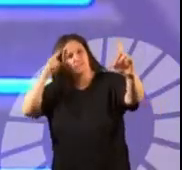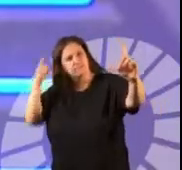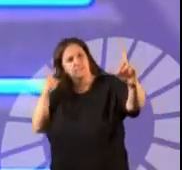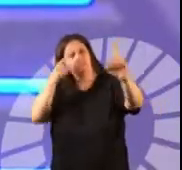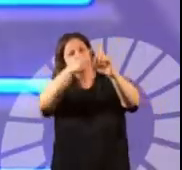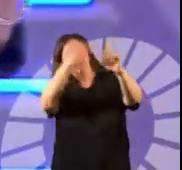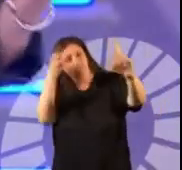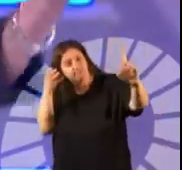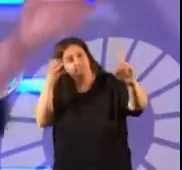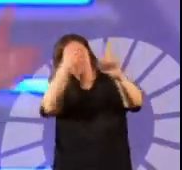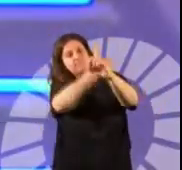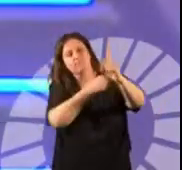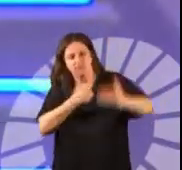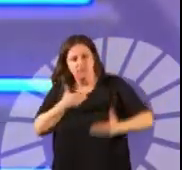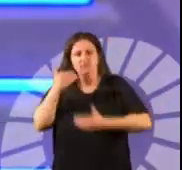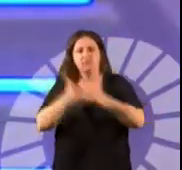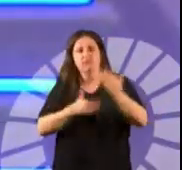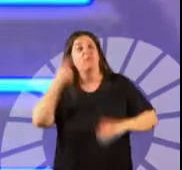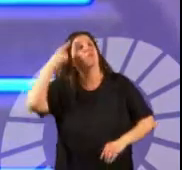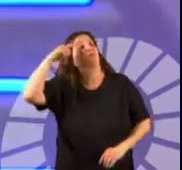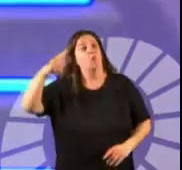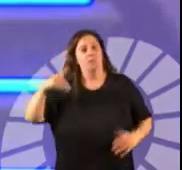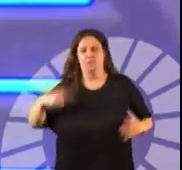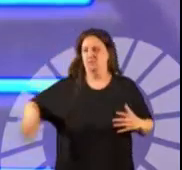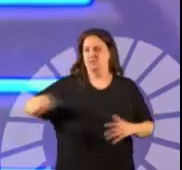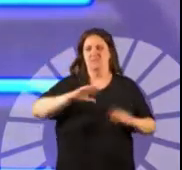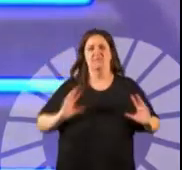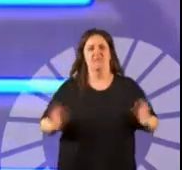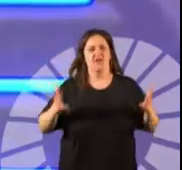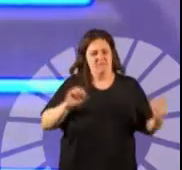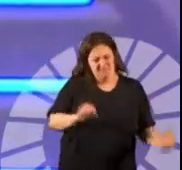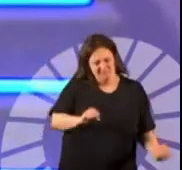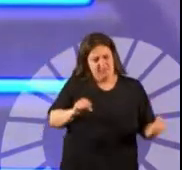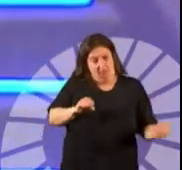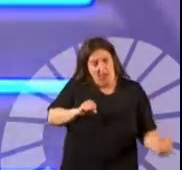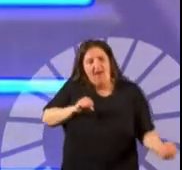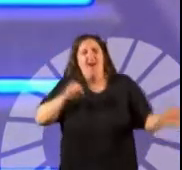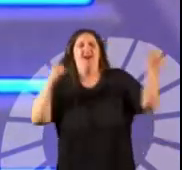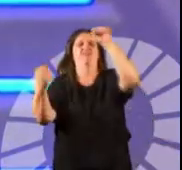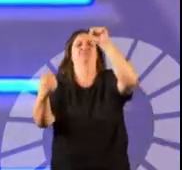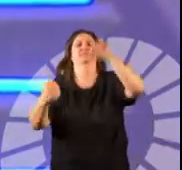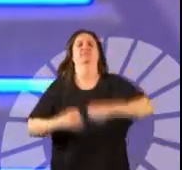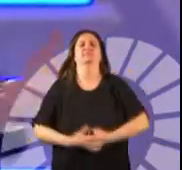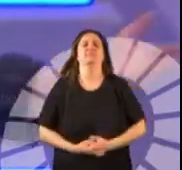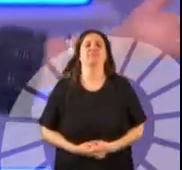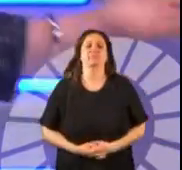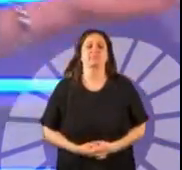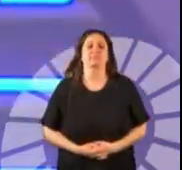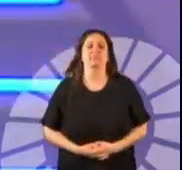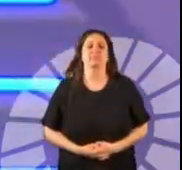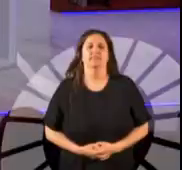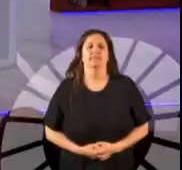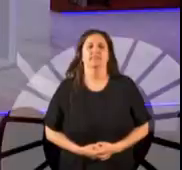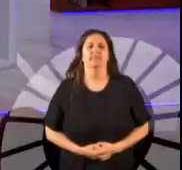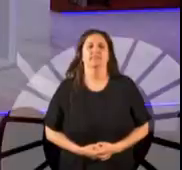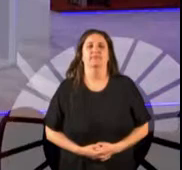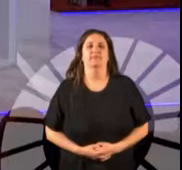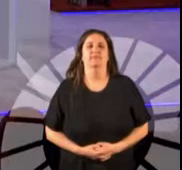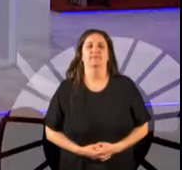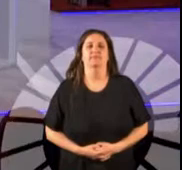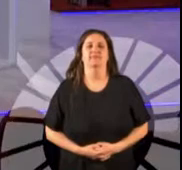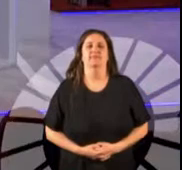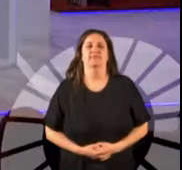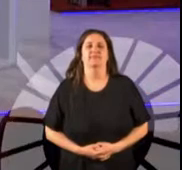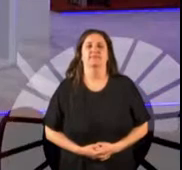and spread throughout the world 26 years ago. Julieta, how